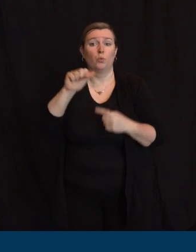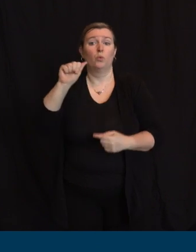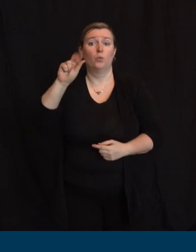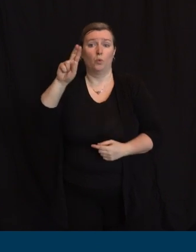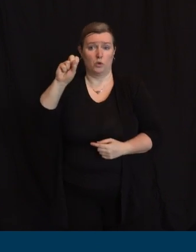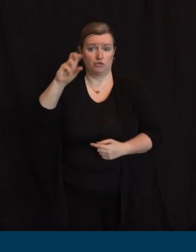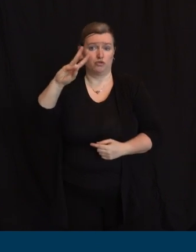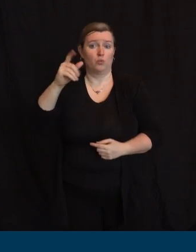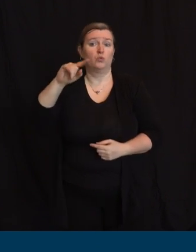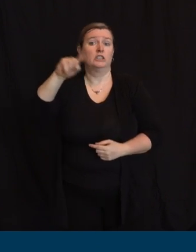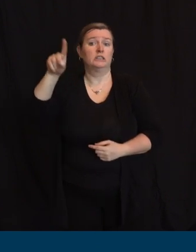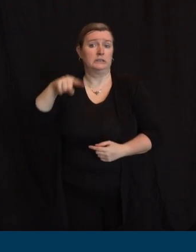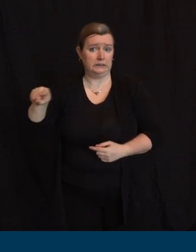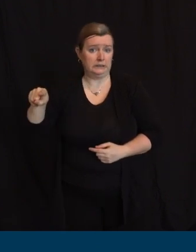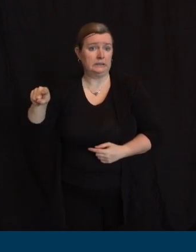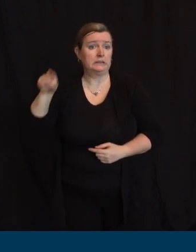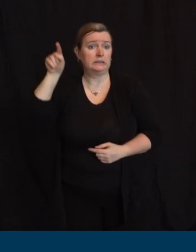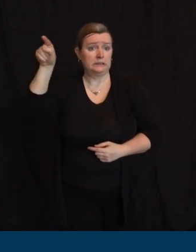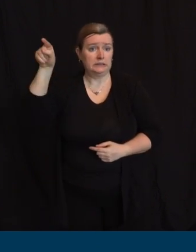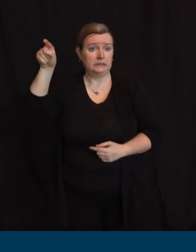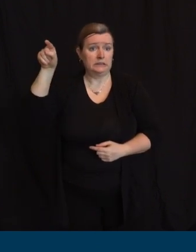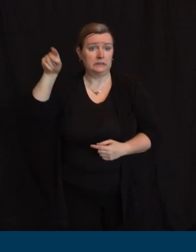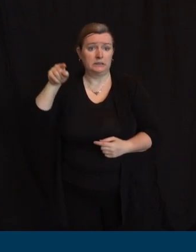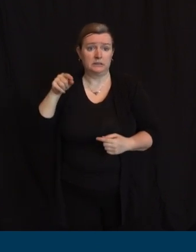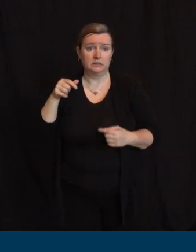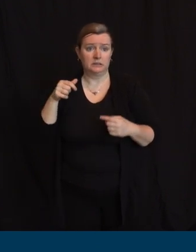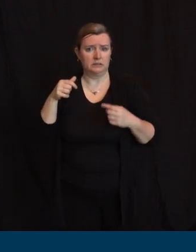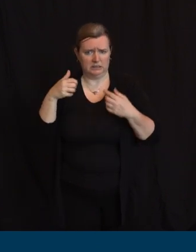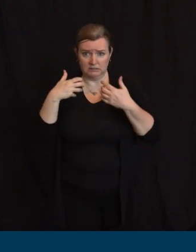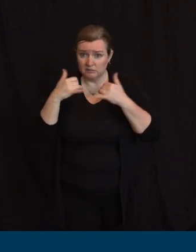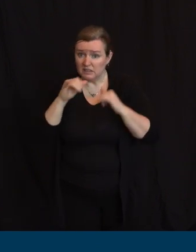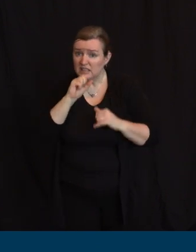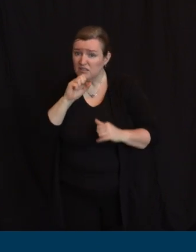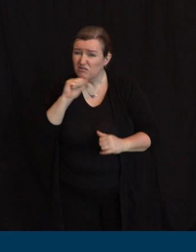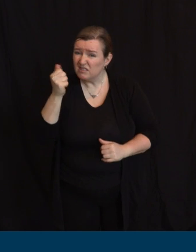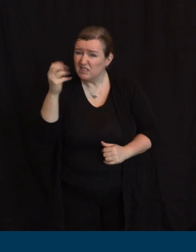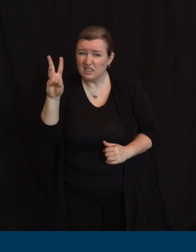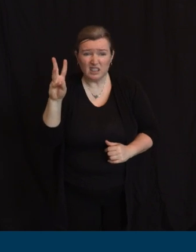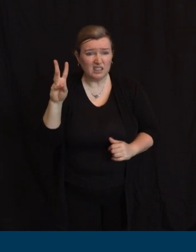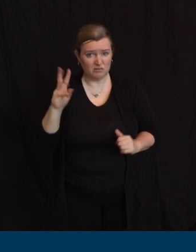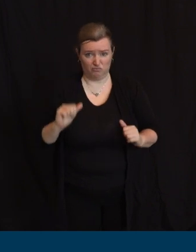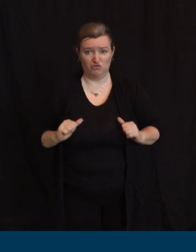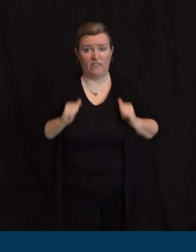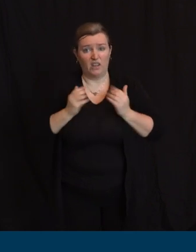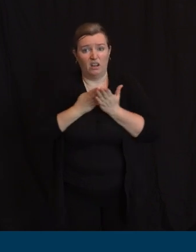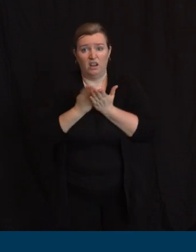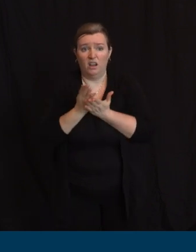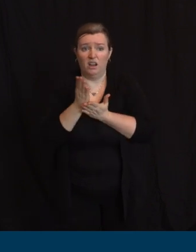Bergen-Belsen. She was still just 16 and a survivor at her liberation.